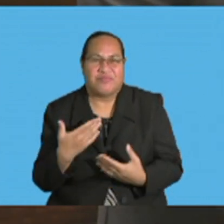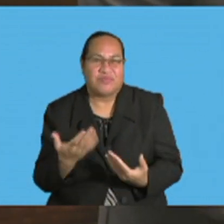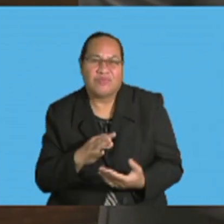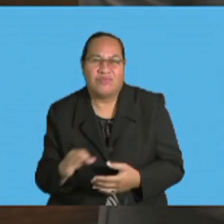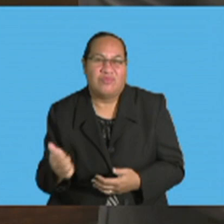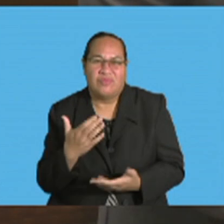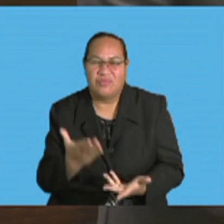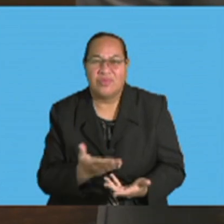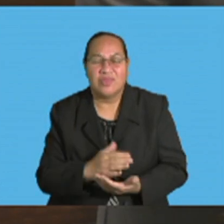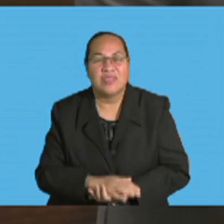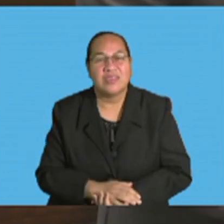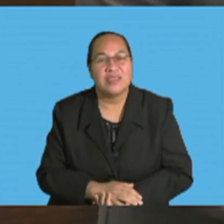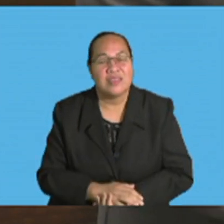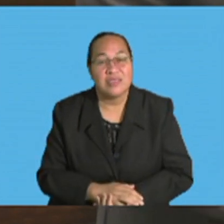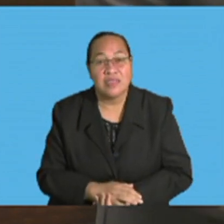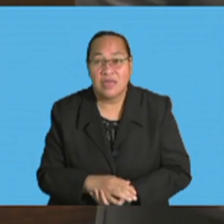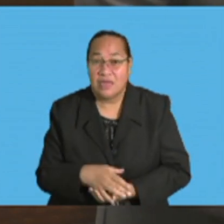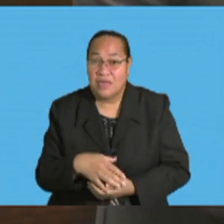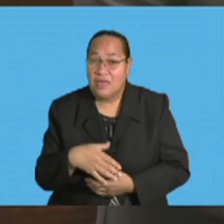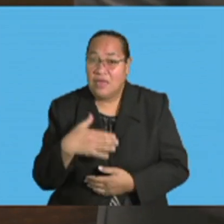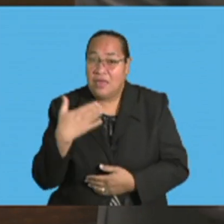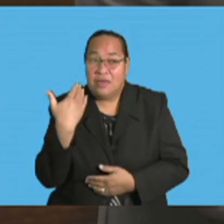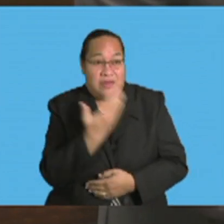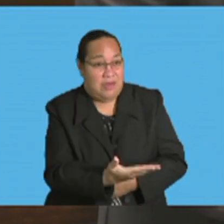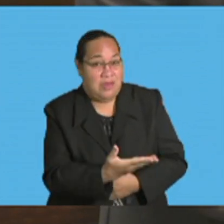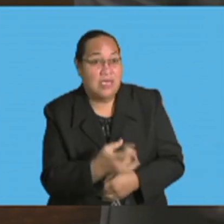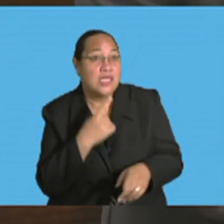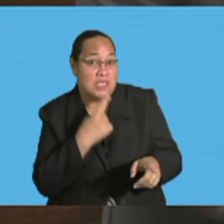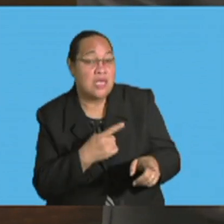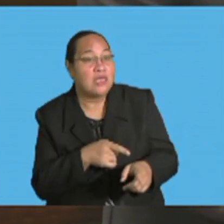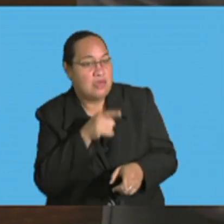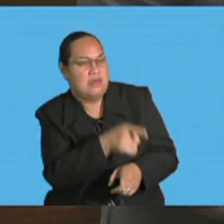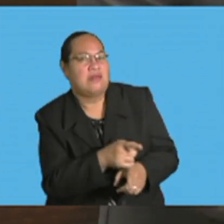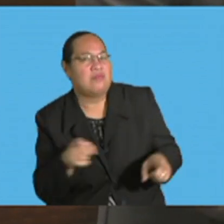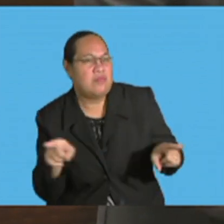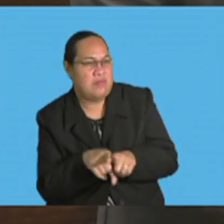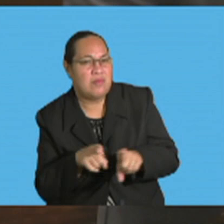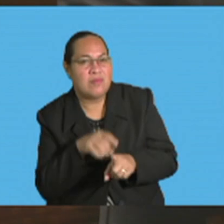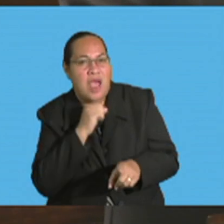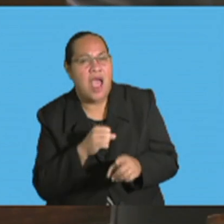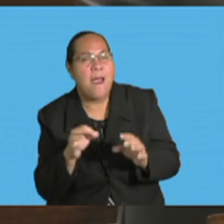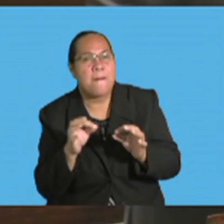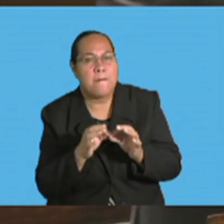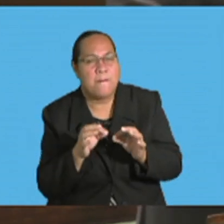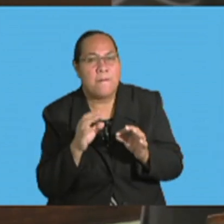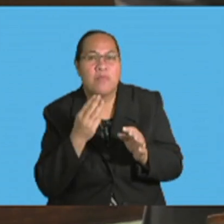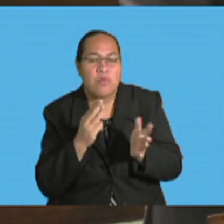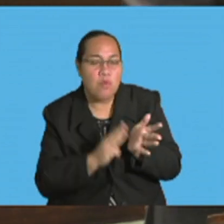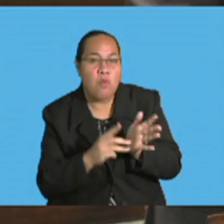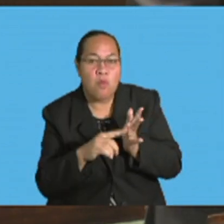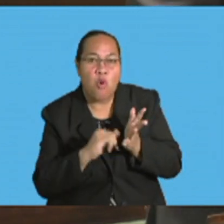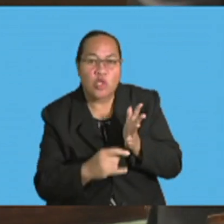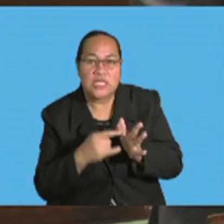Mr. Speaker, Honorable Moses Imbulitabo proved himself to be such a man. when in response to an